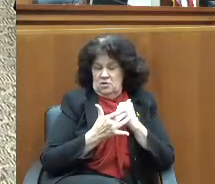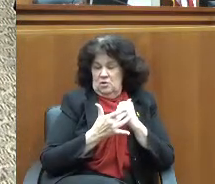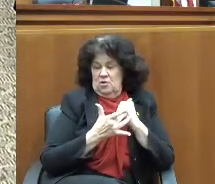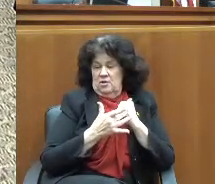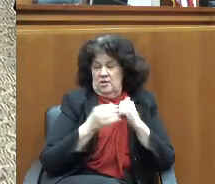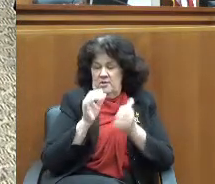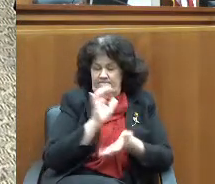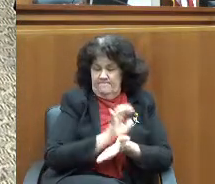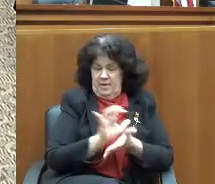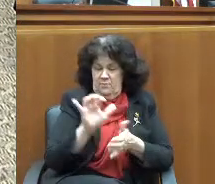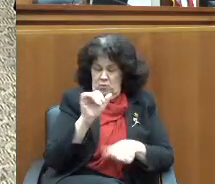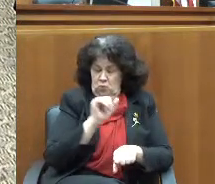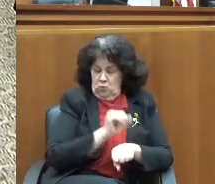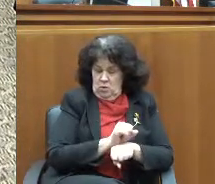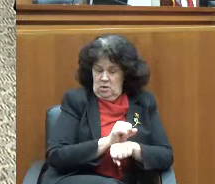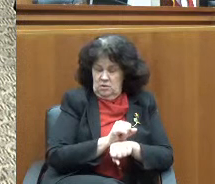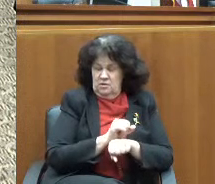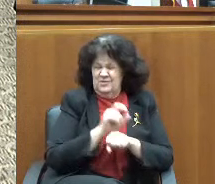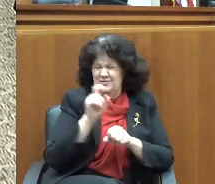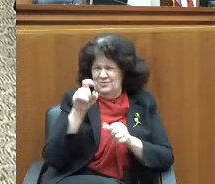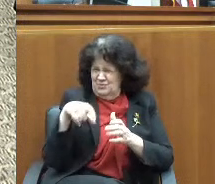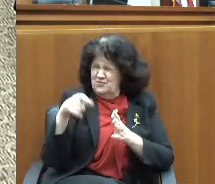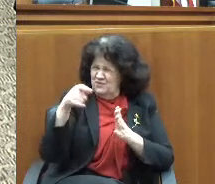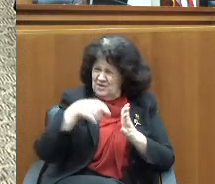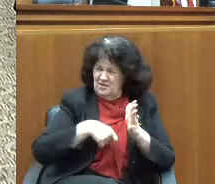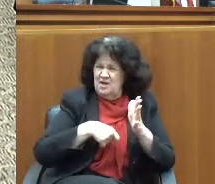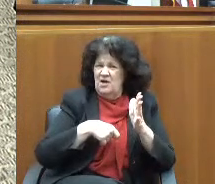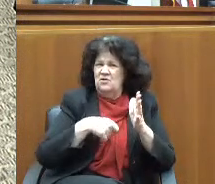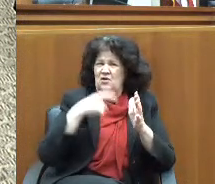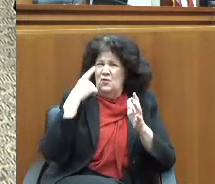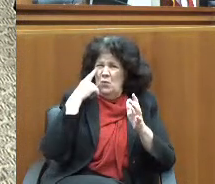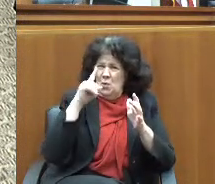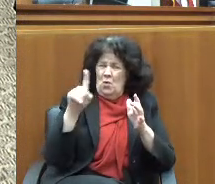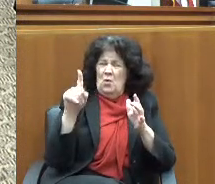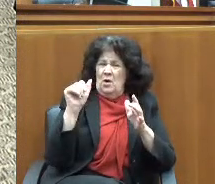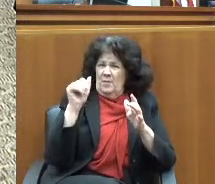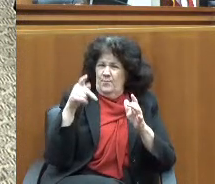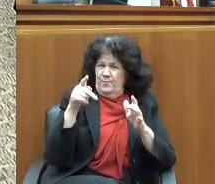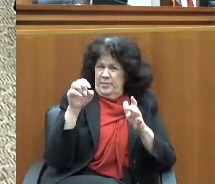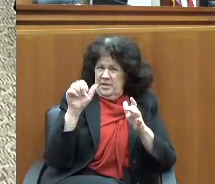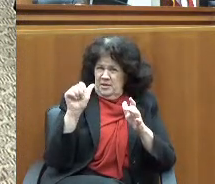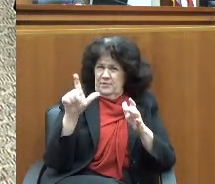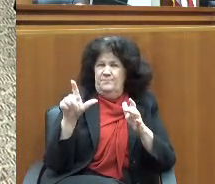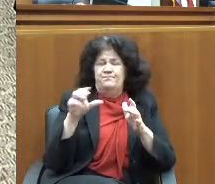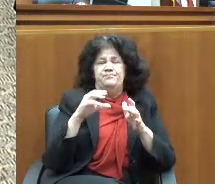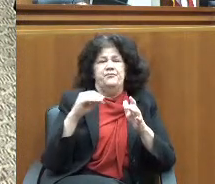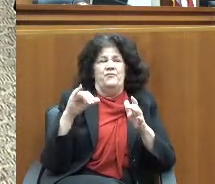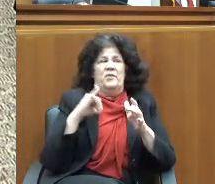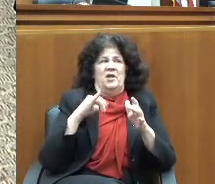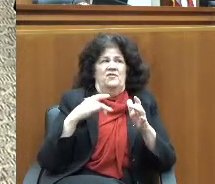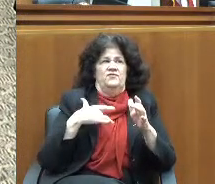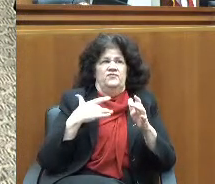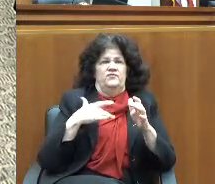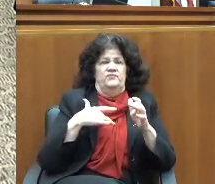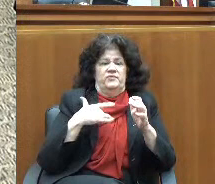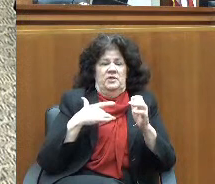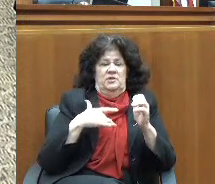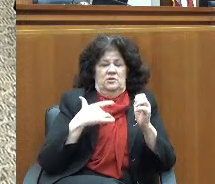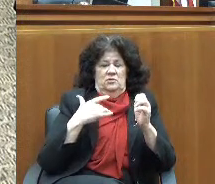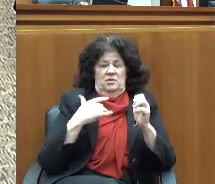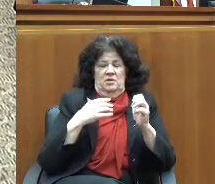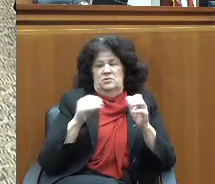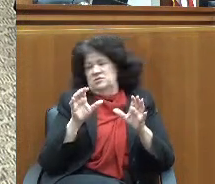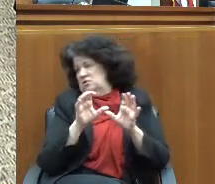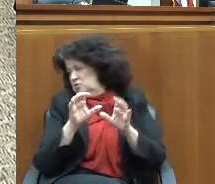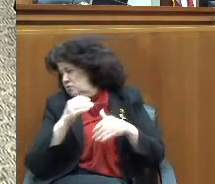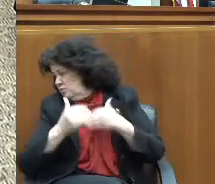kinds of paperwork that they're supposed to be filling out, for an appeal. And I feel like we, in our